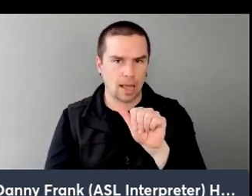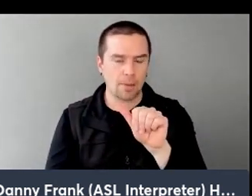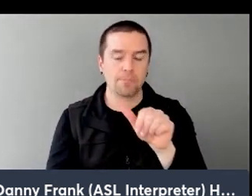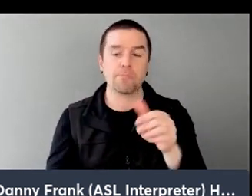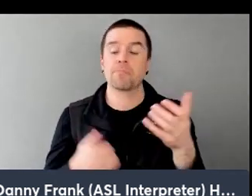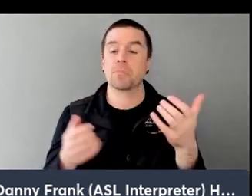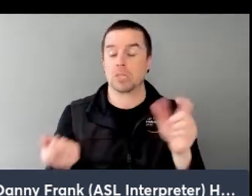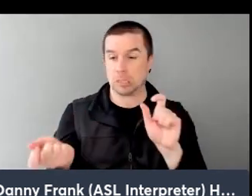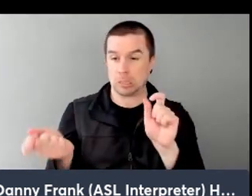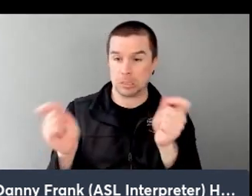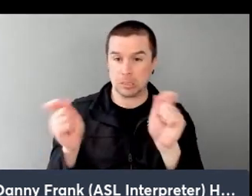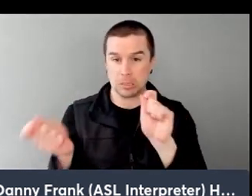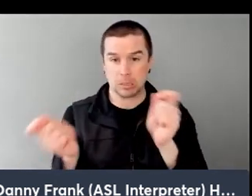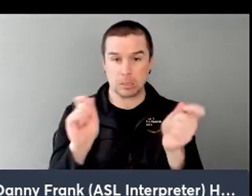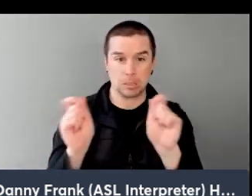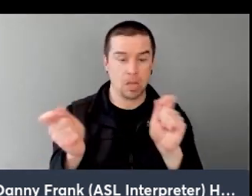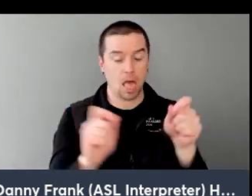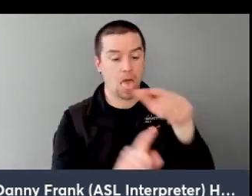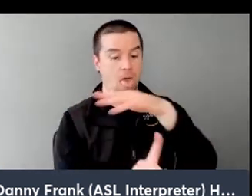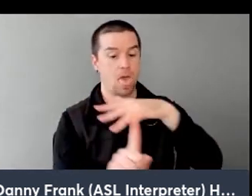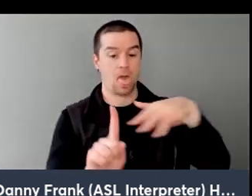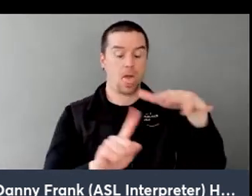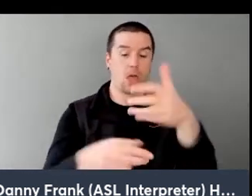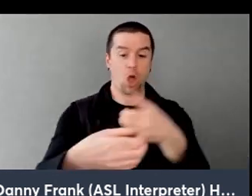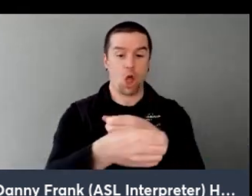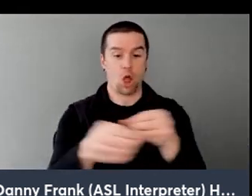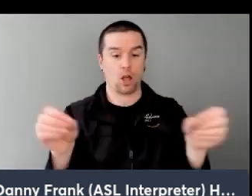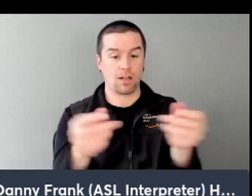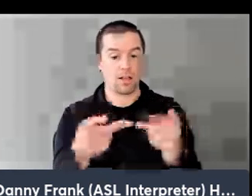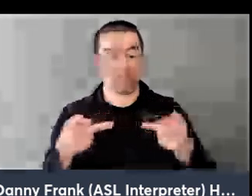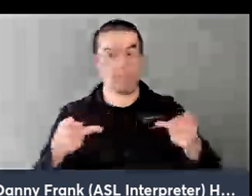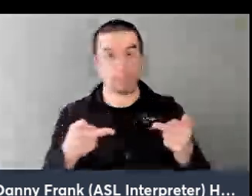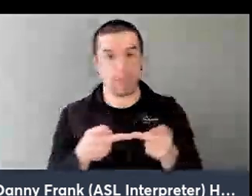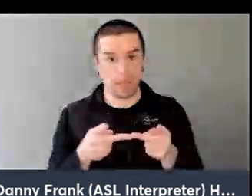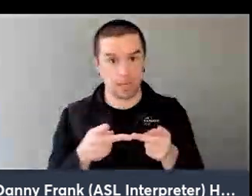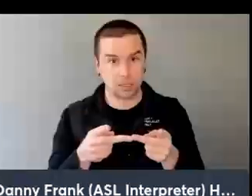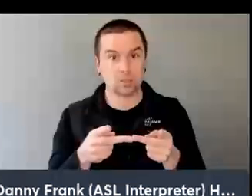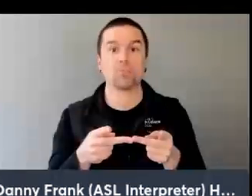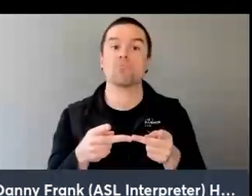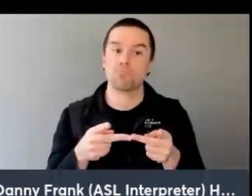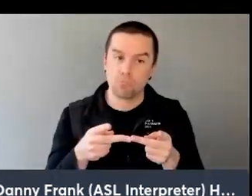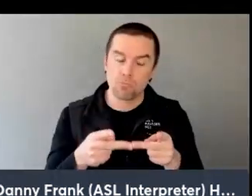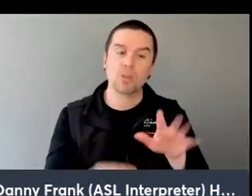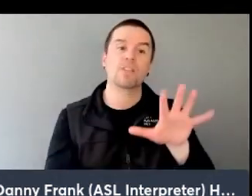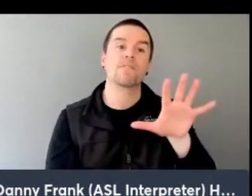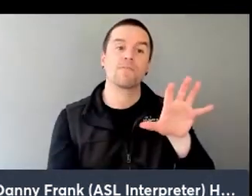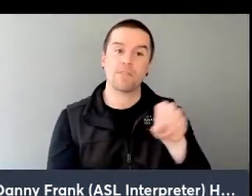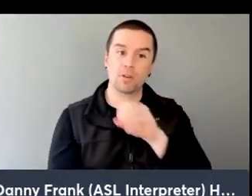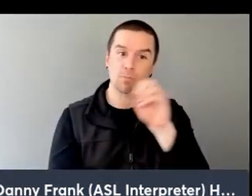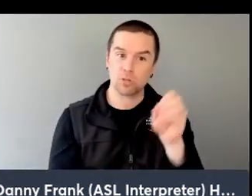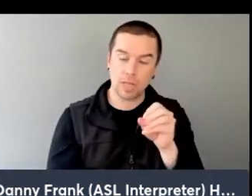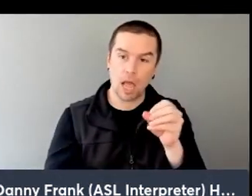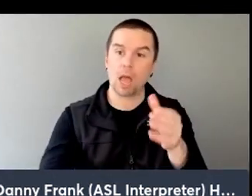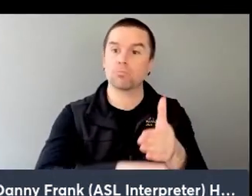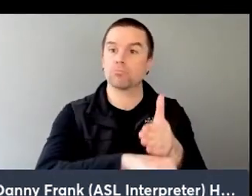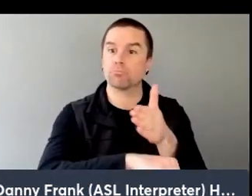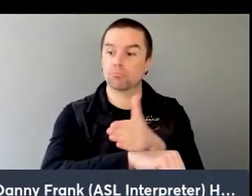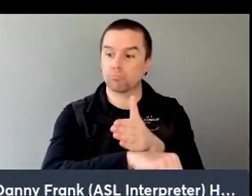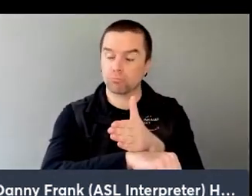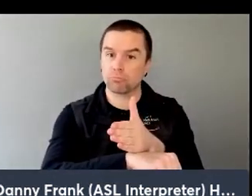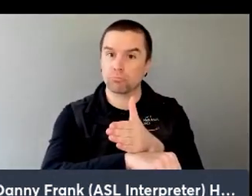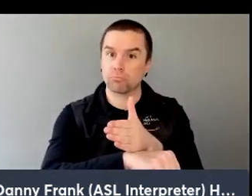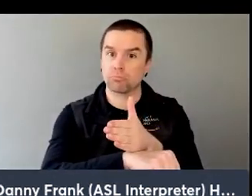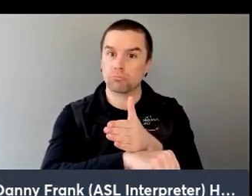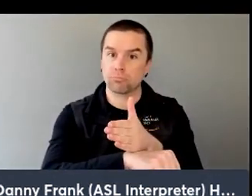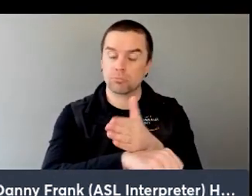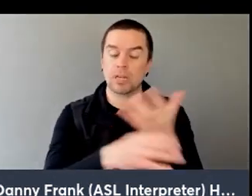nice office space, and then we got about 50% average precision. Oh, interesting. However, then we